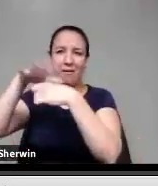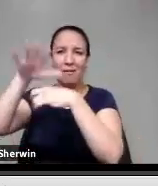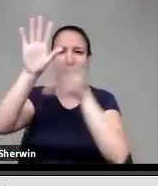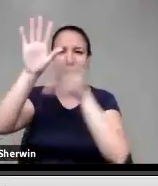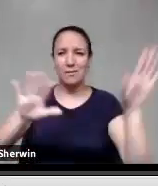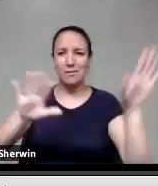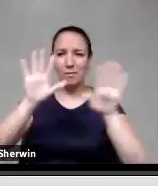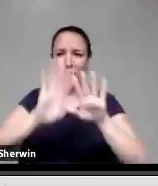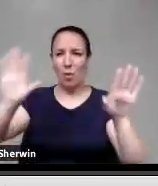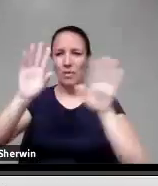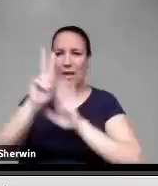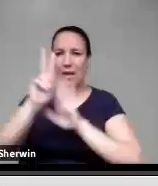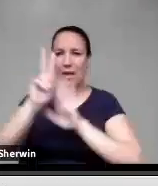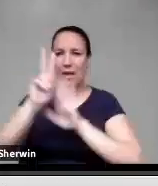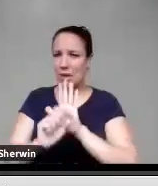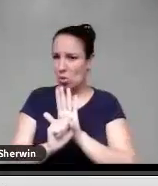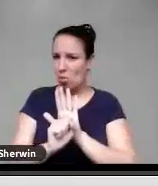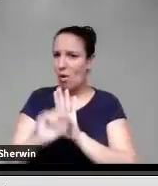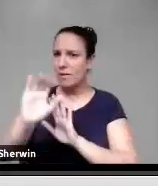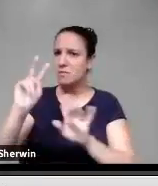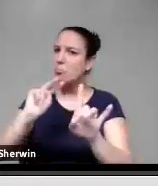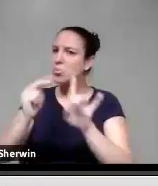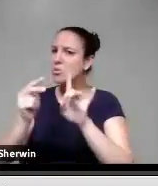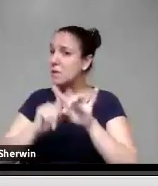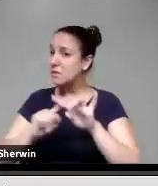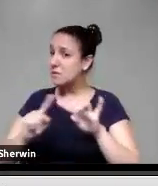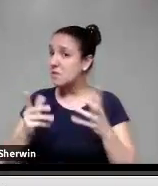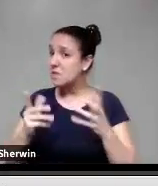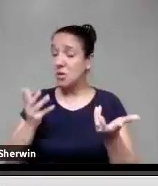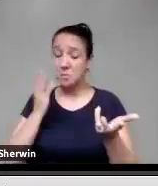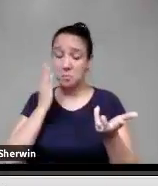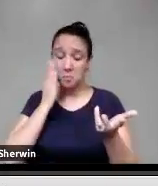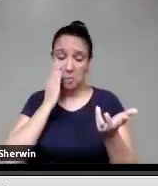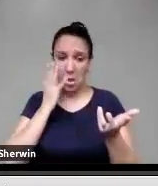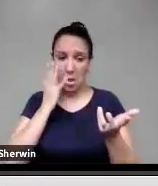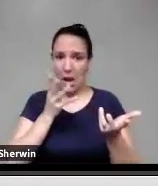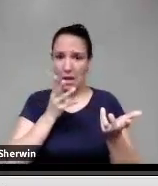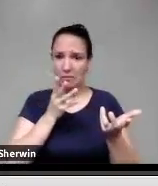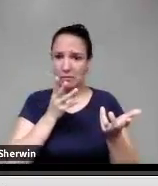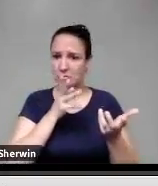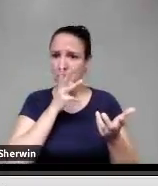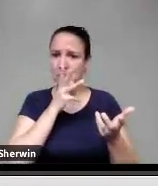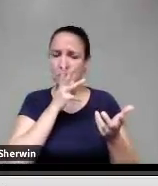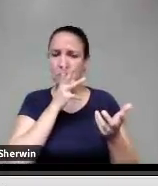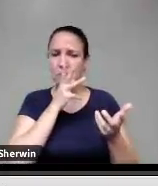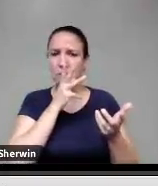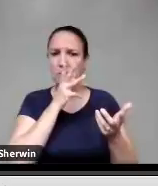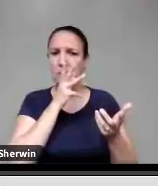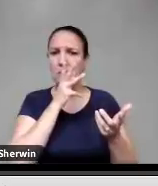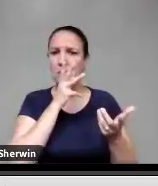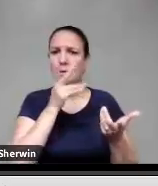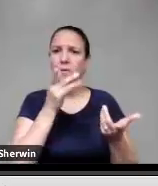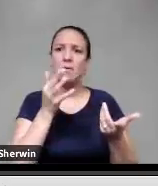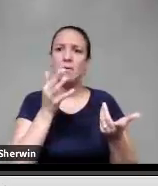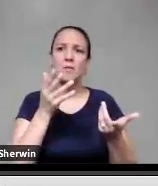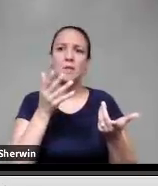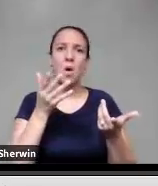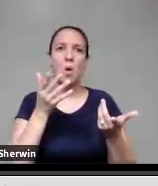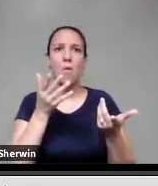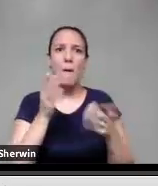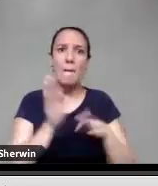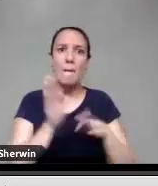different perspectives on things. I know that I've talked to people that have moved to Florida from some of the faster paced cities